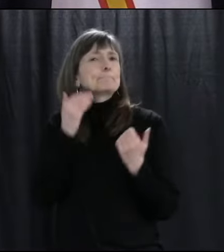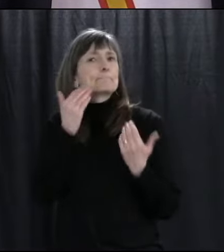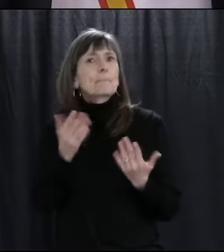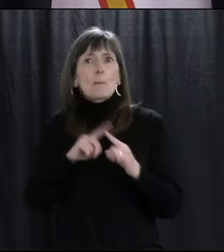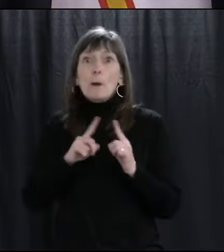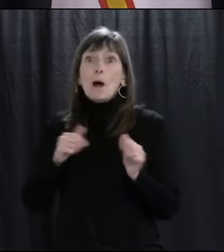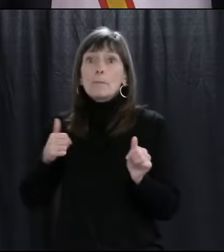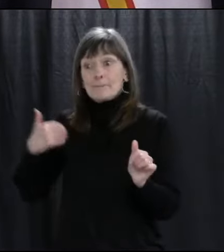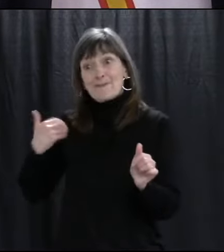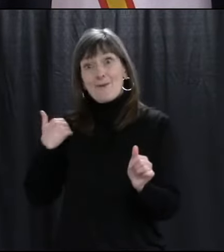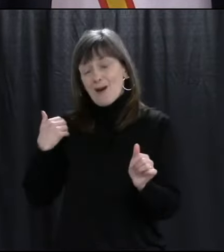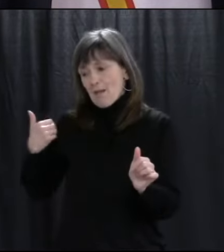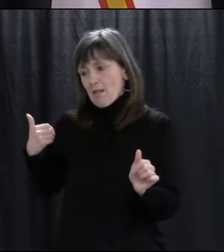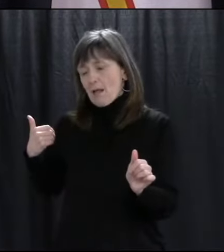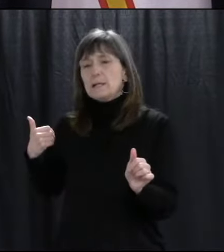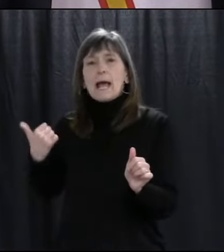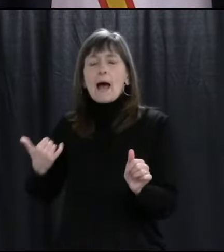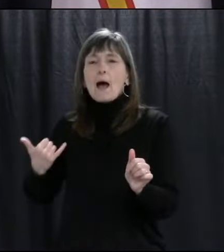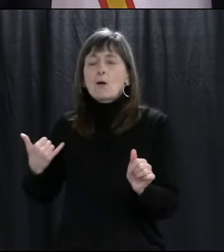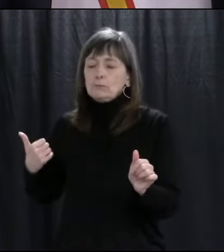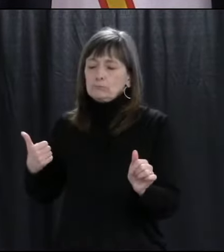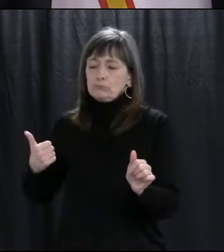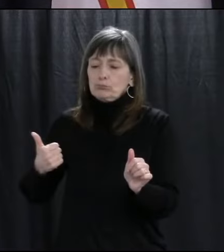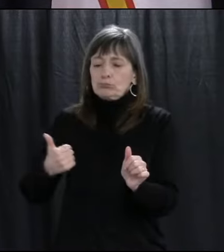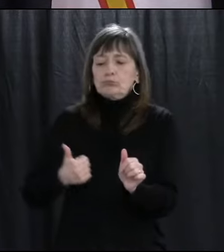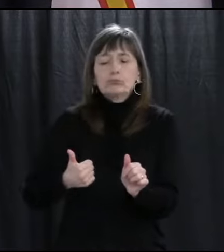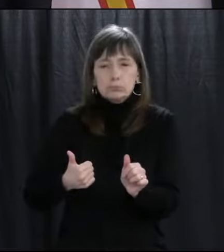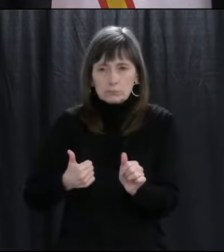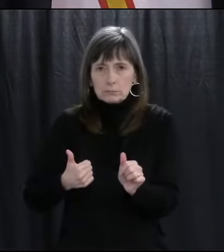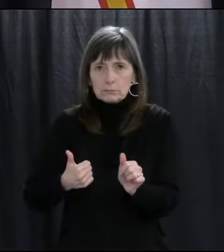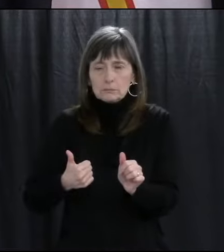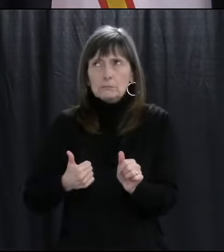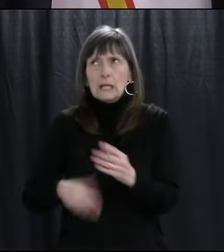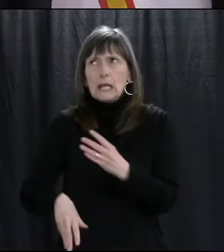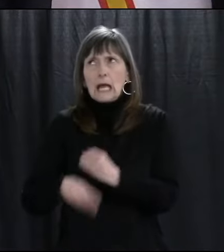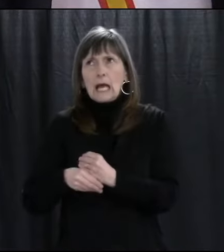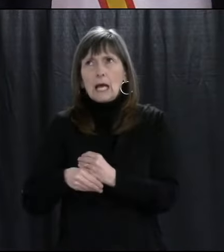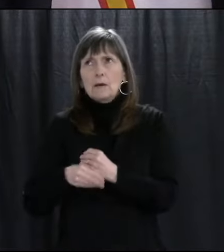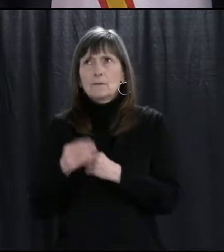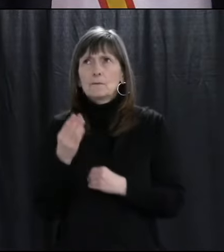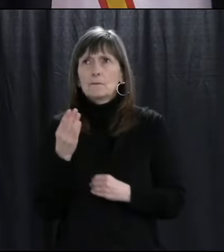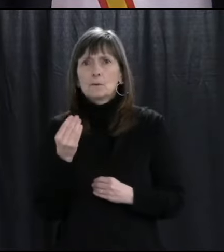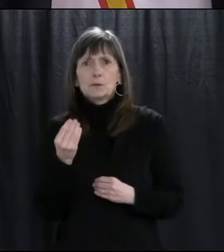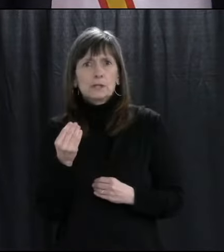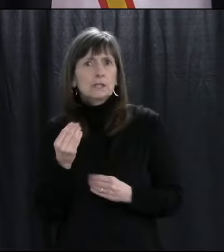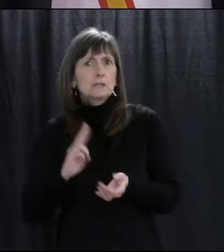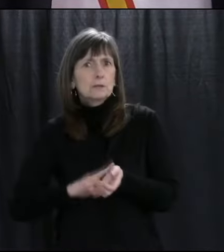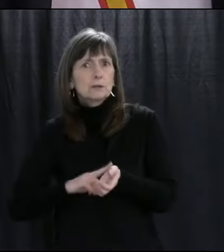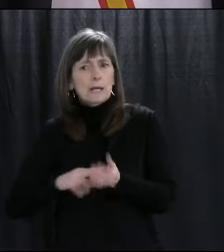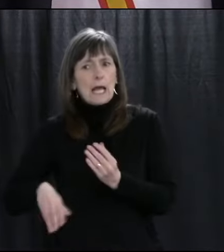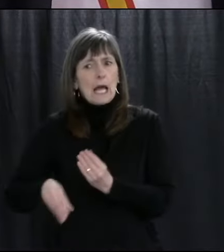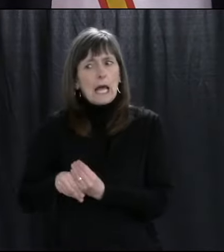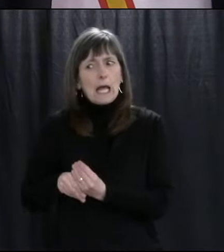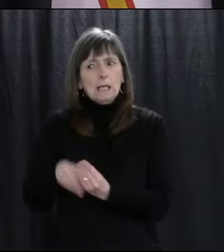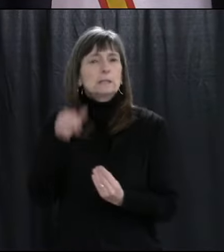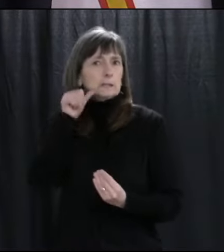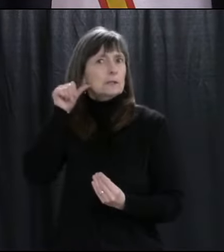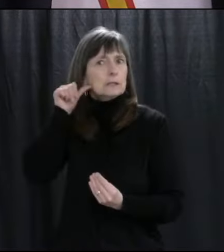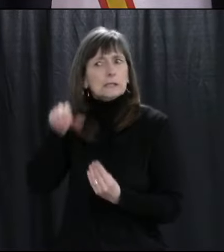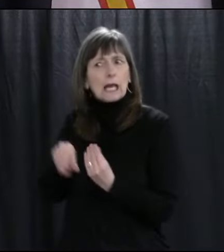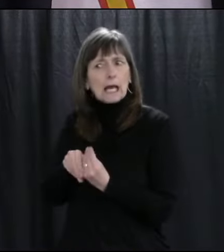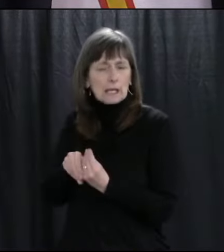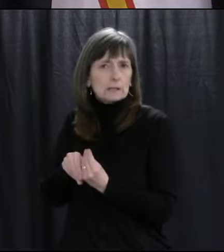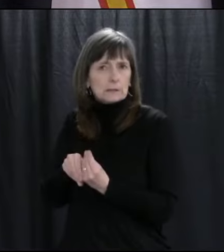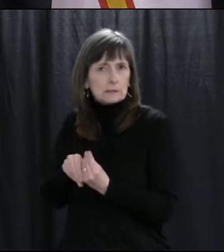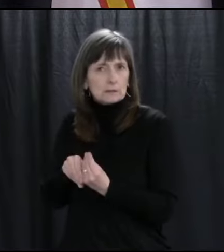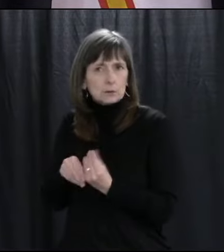now, but they've added, I think, 14 more nurses as of yesterday or day